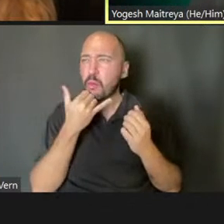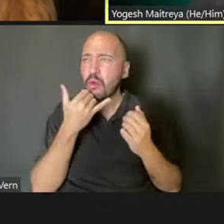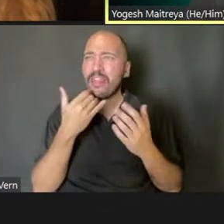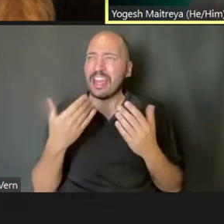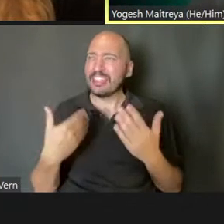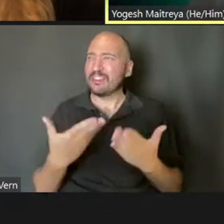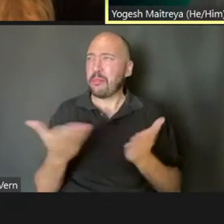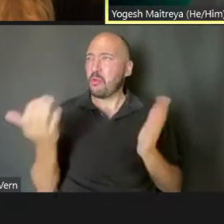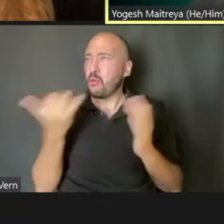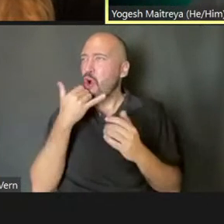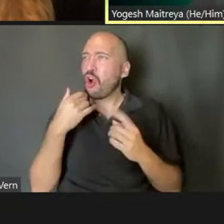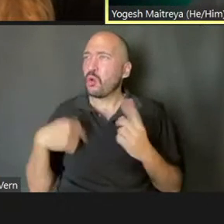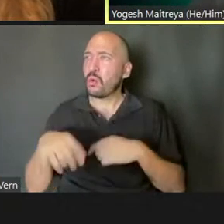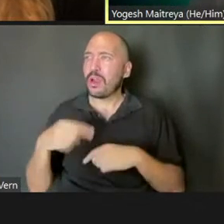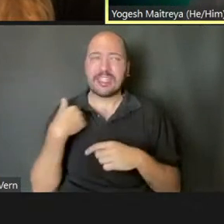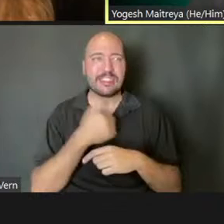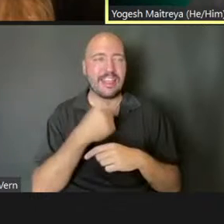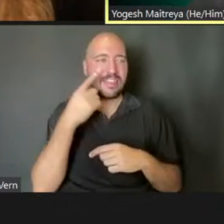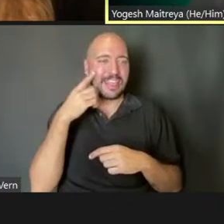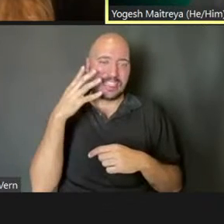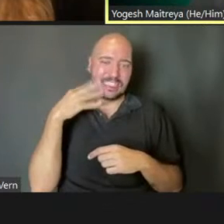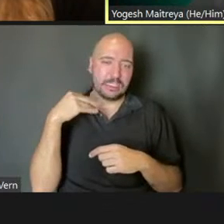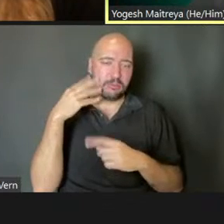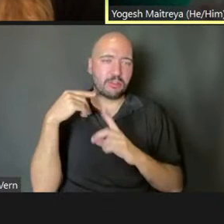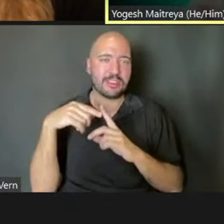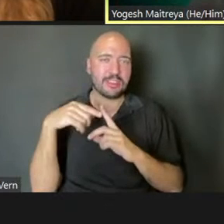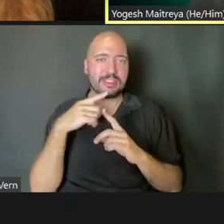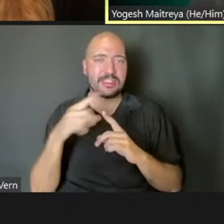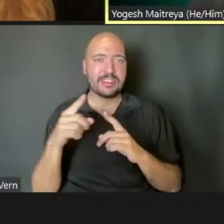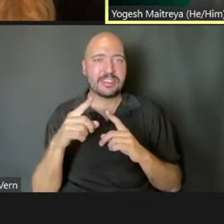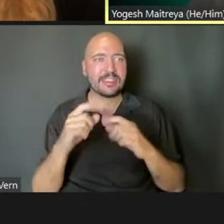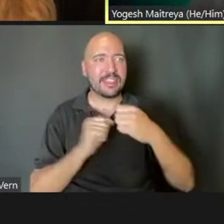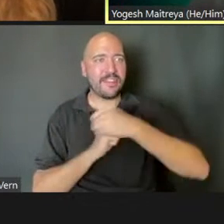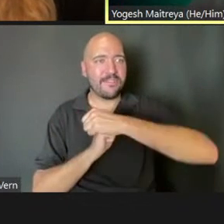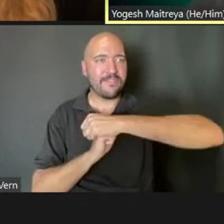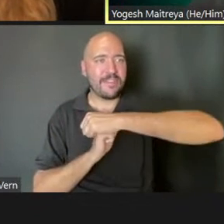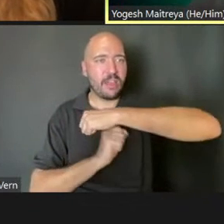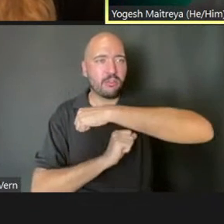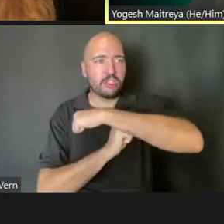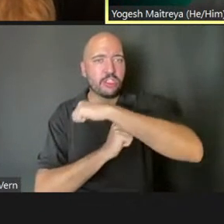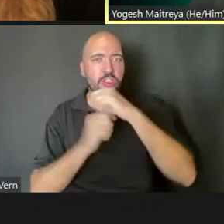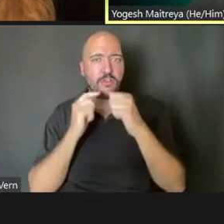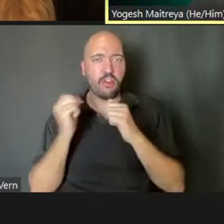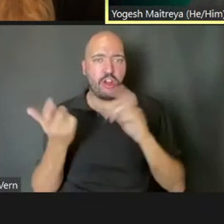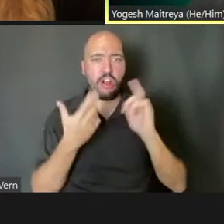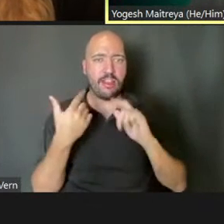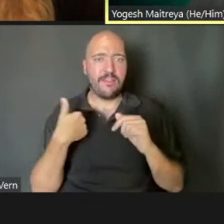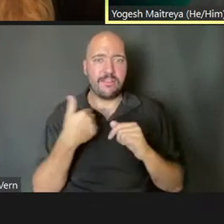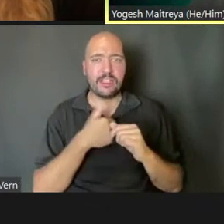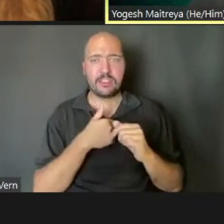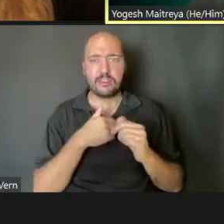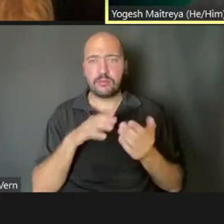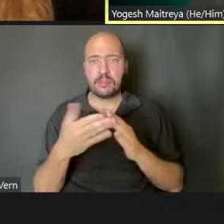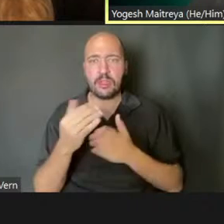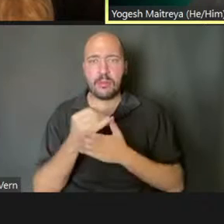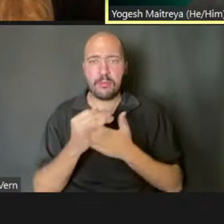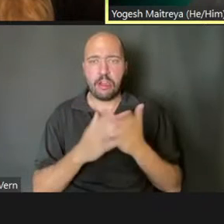that experience is the essential foundation for all of us, we call